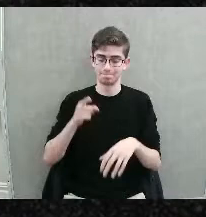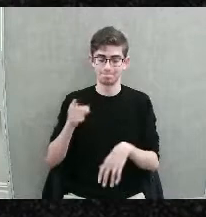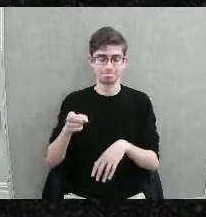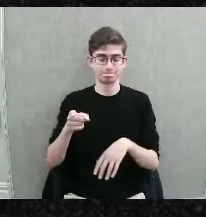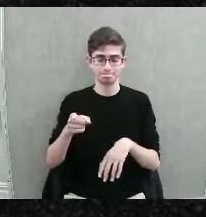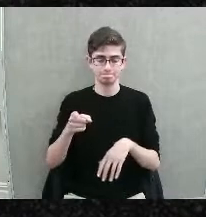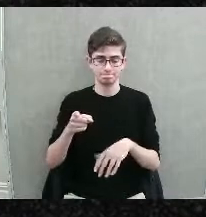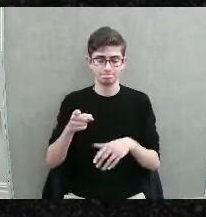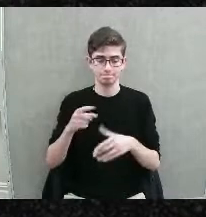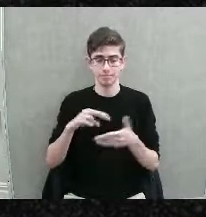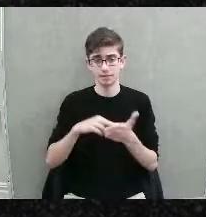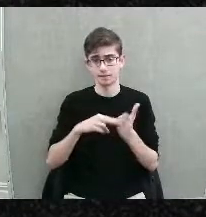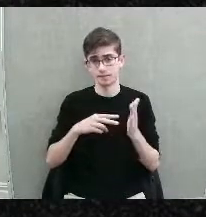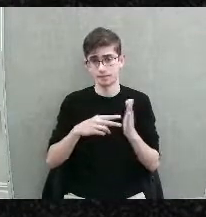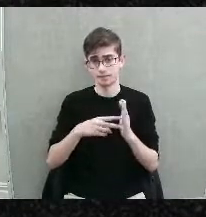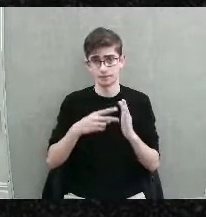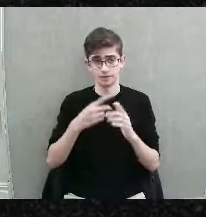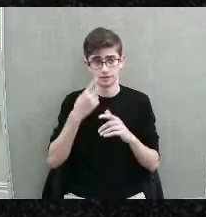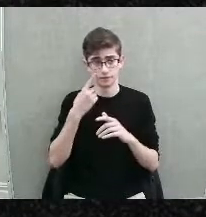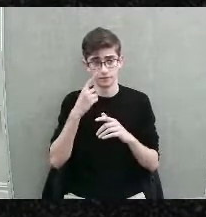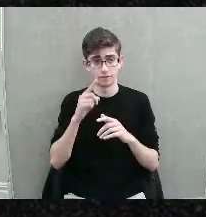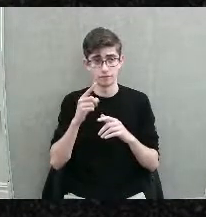every regime before his own.